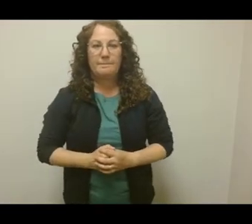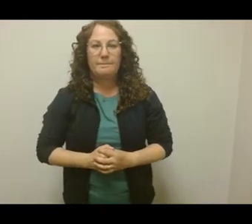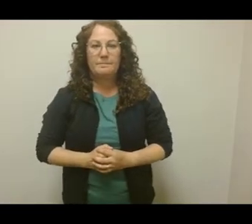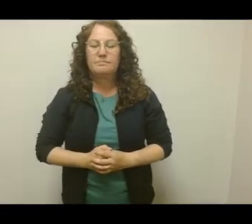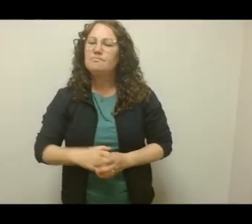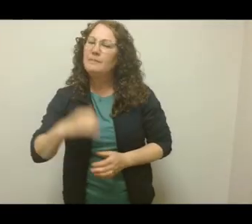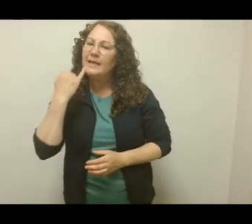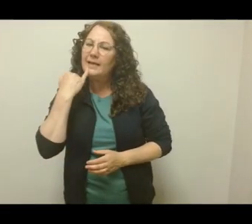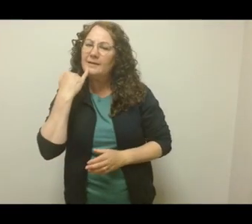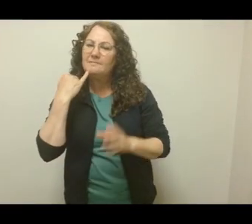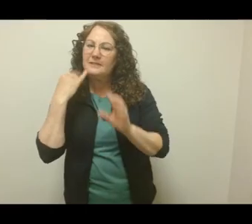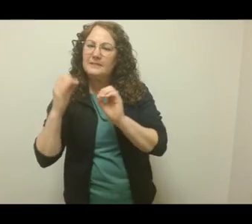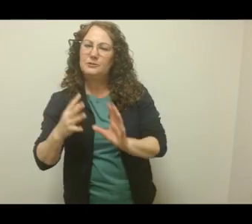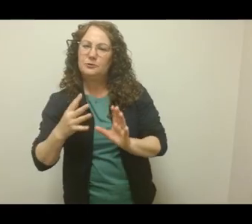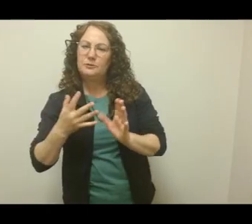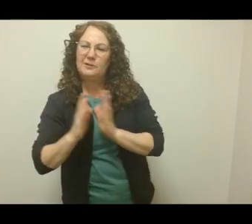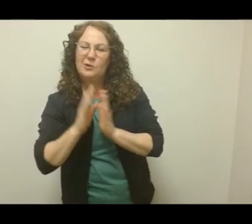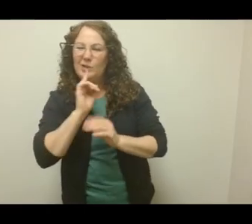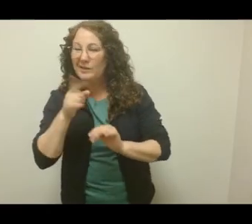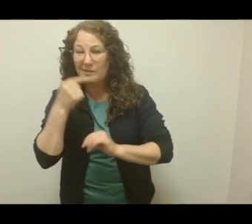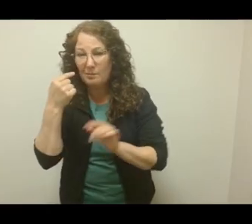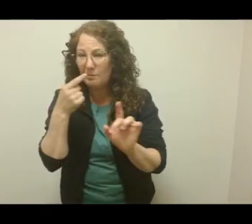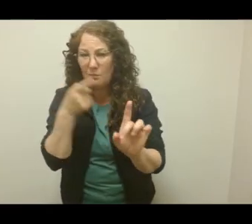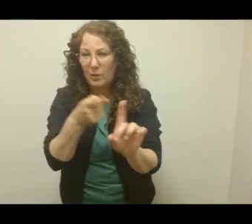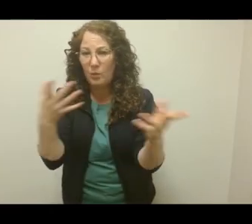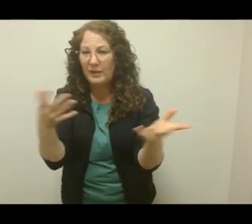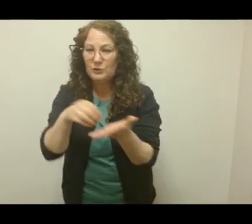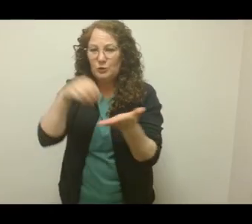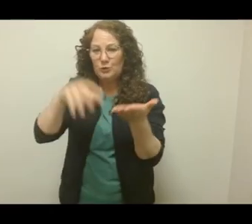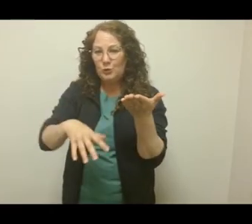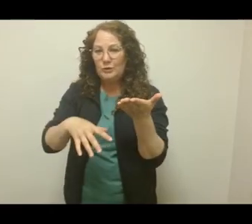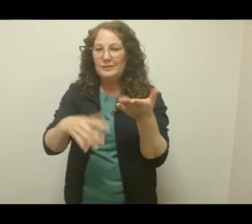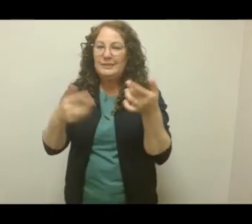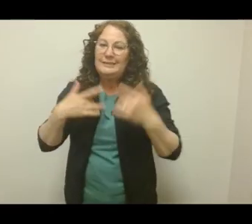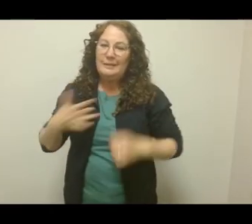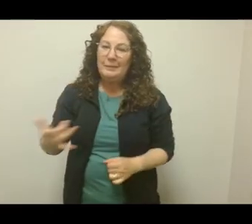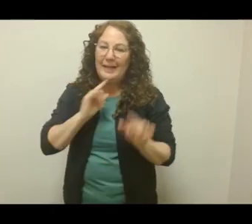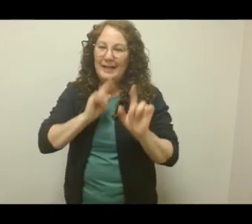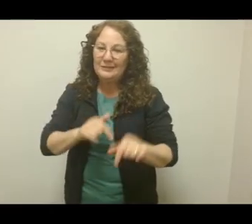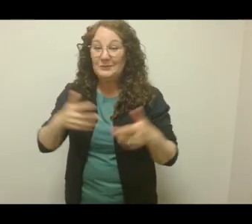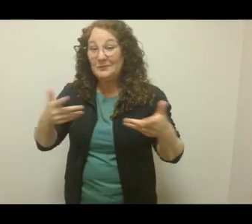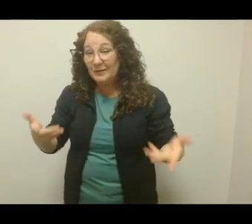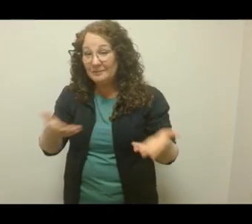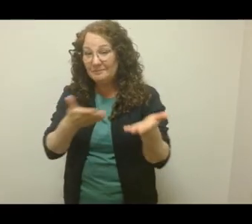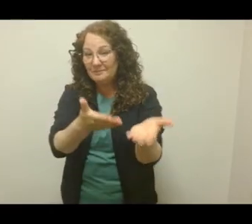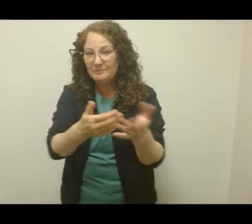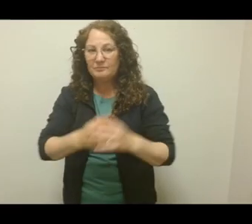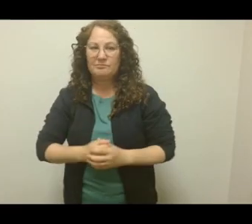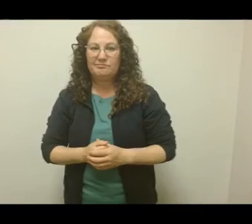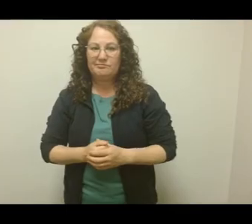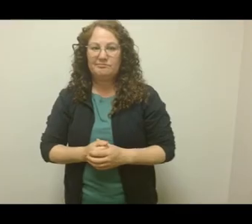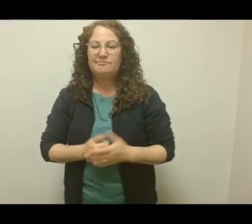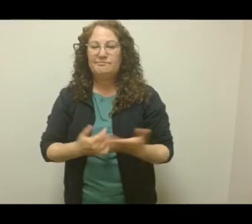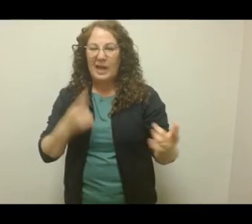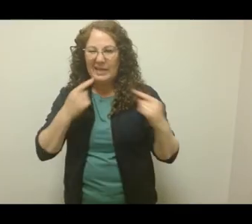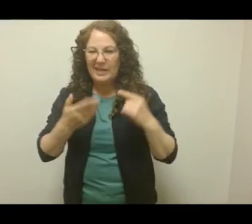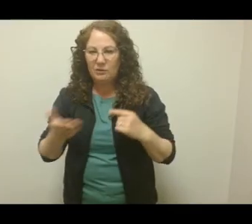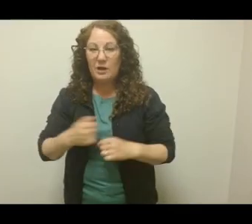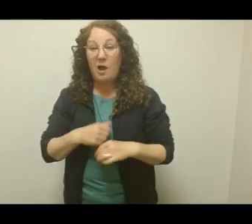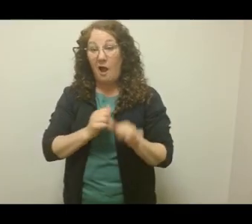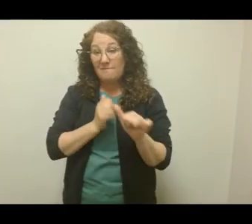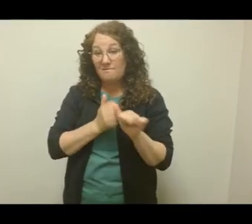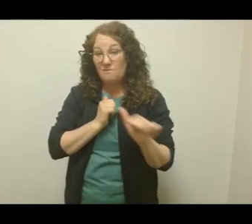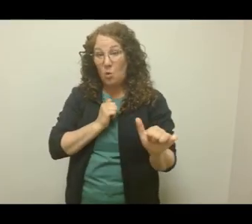asked, what's the point of paraphrasing, students typically answer in these ways. I hear things like, to avoid